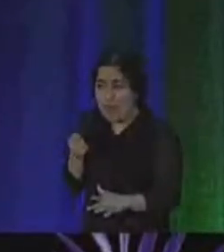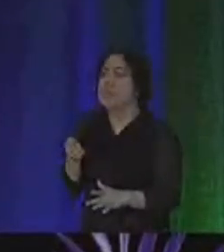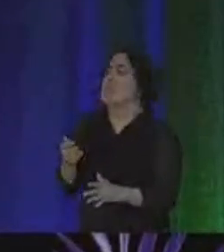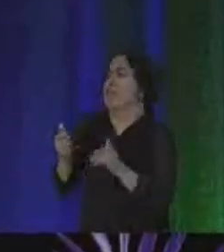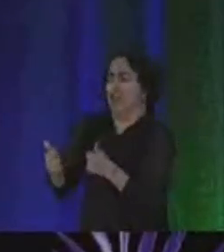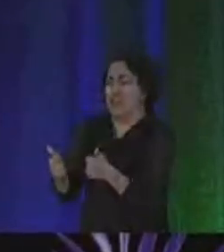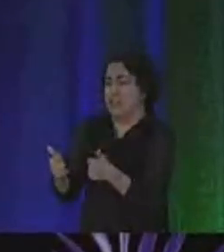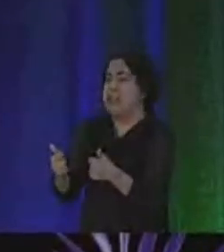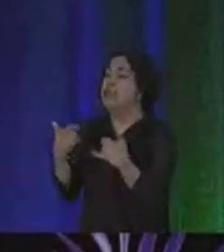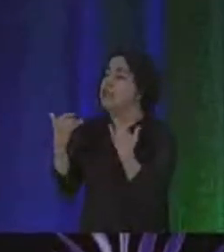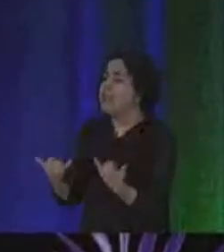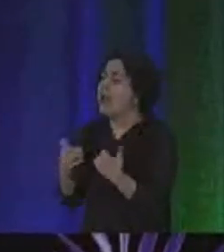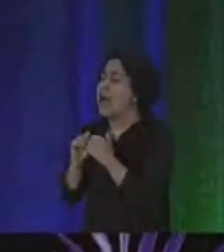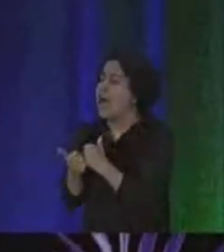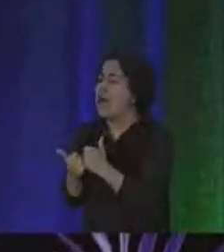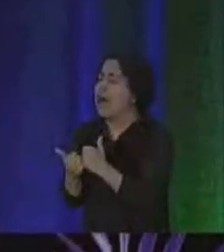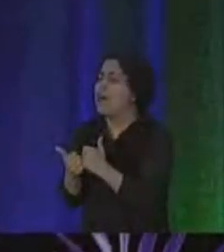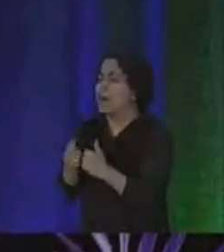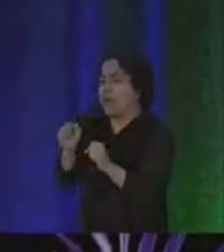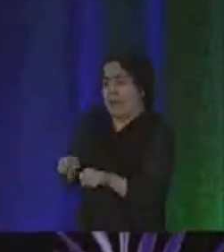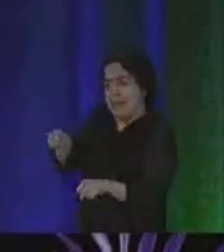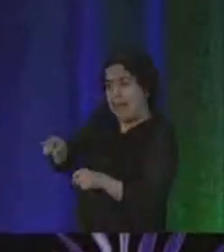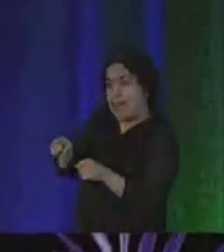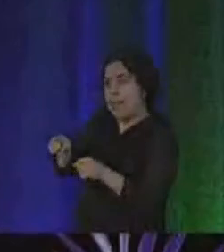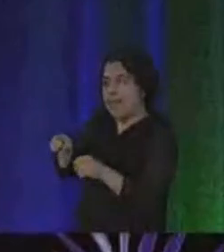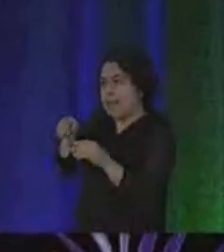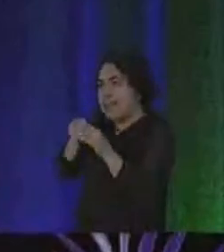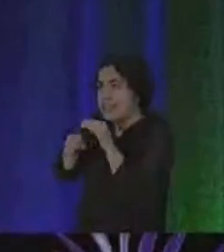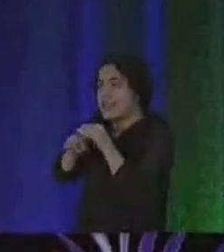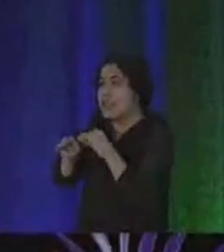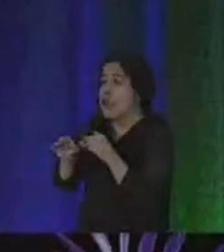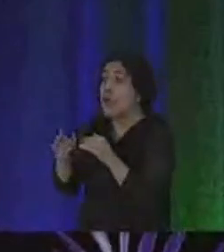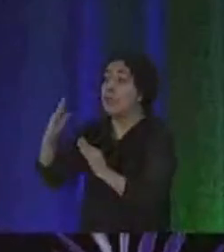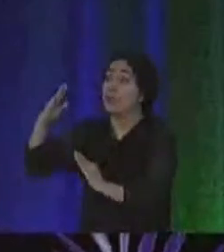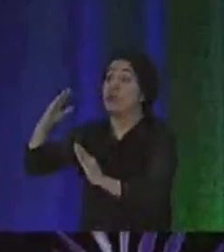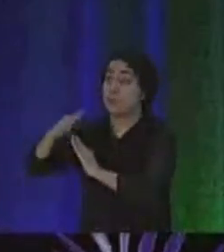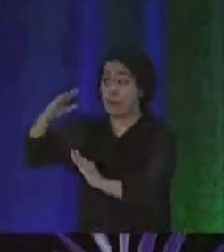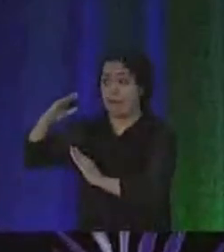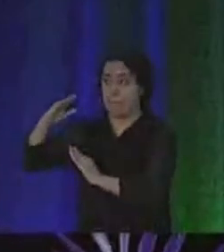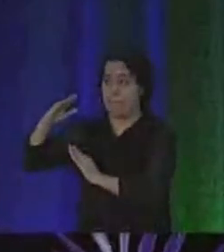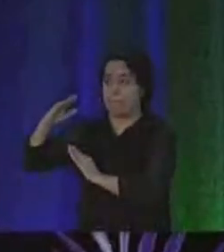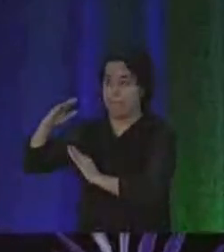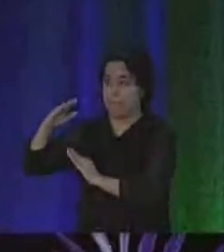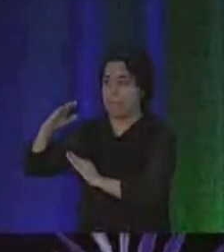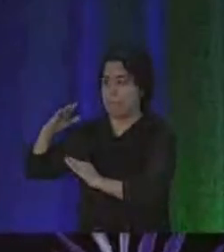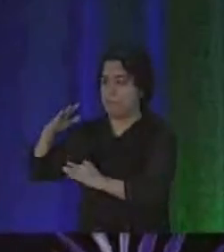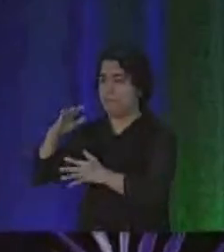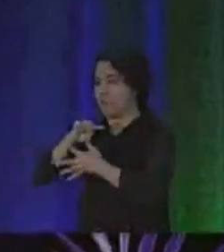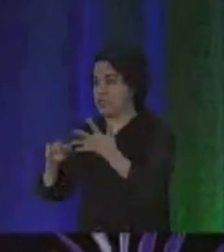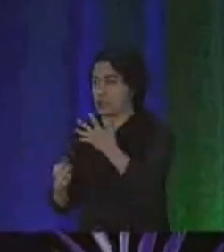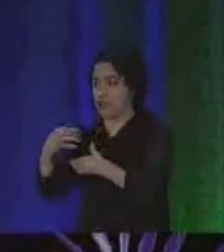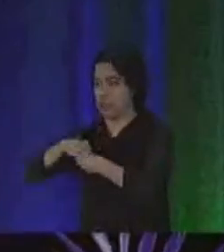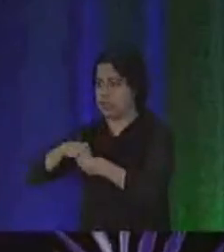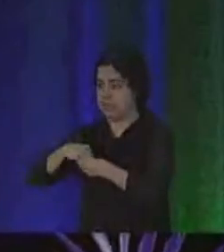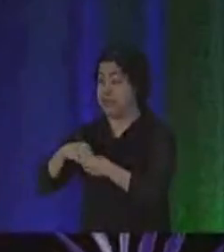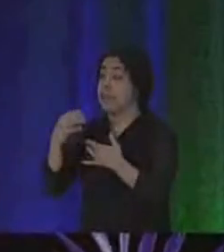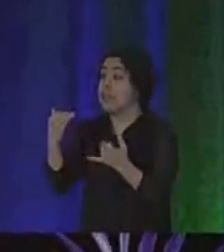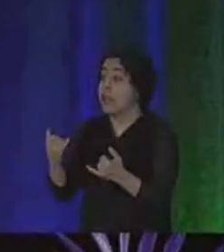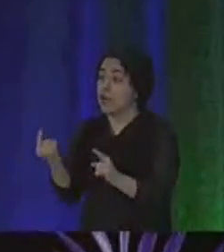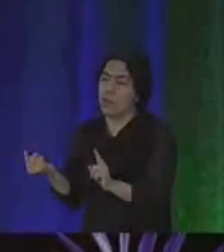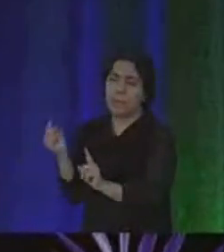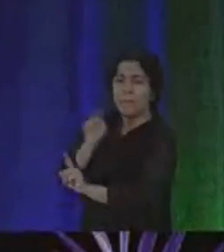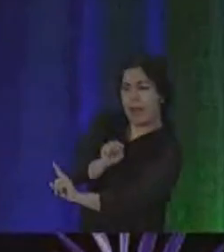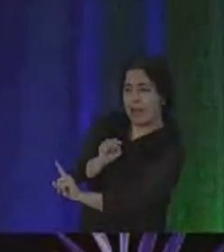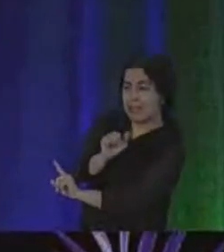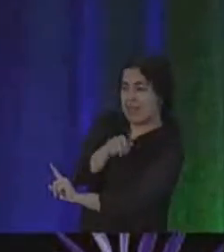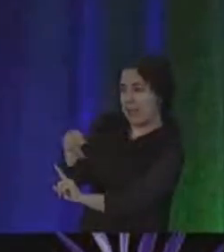But how do I make it so that they can access premium features? Well, for that, let's head back over to the application